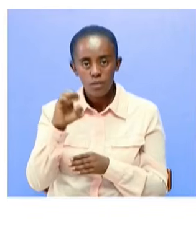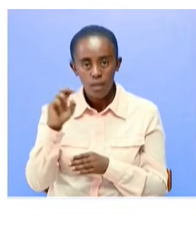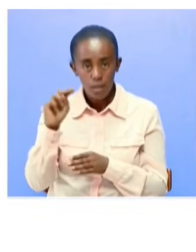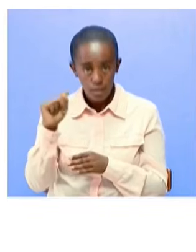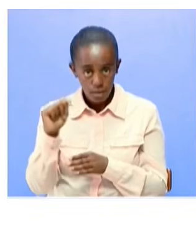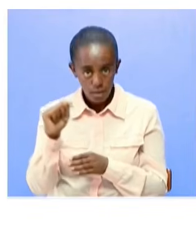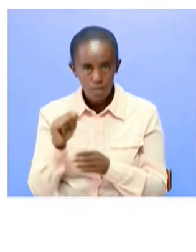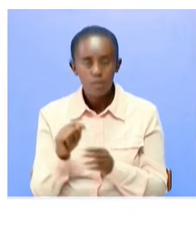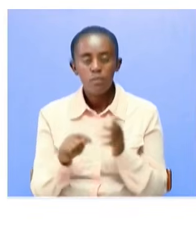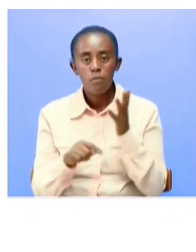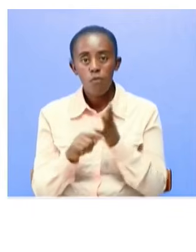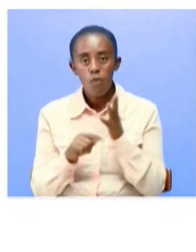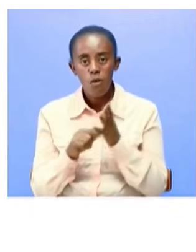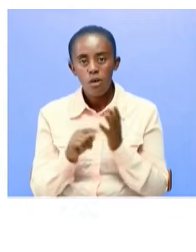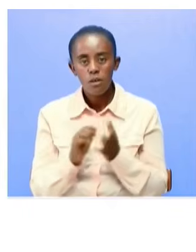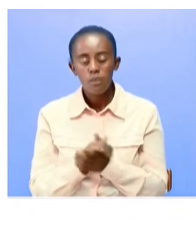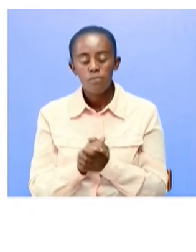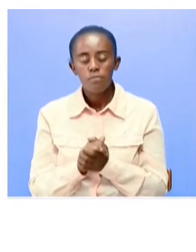Number 4,